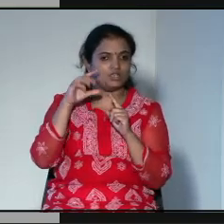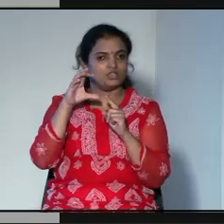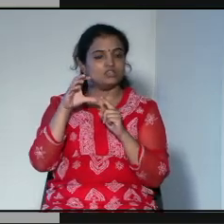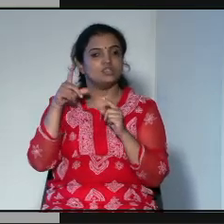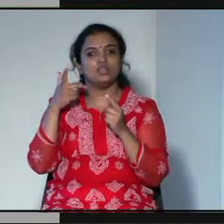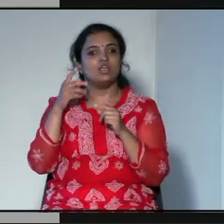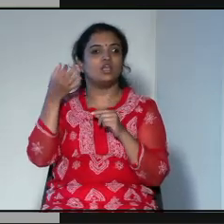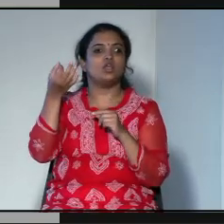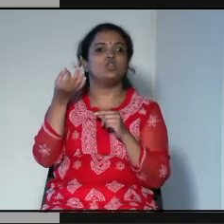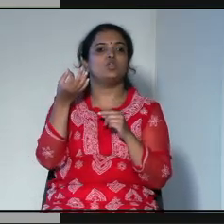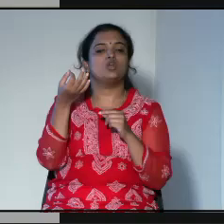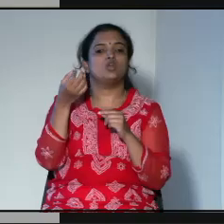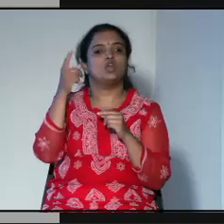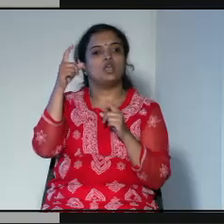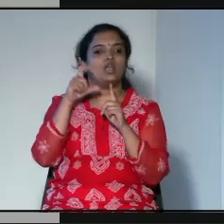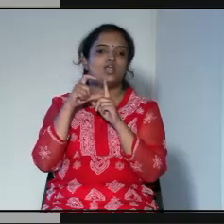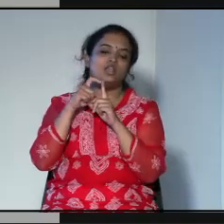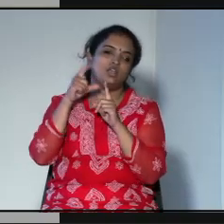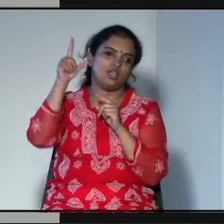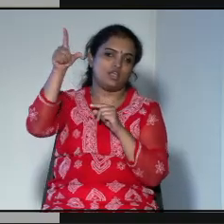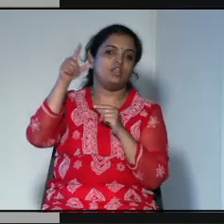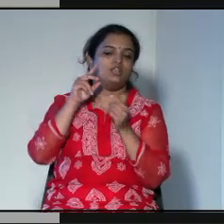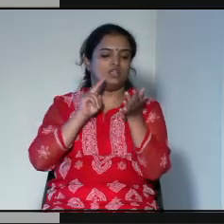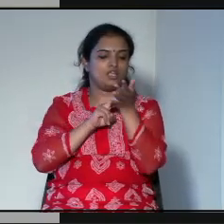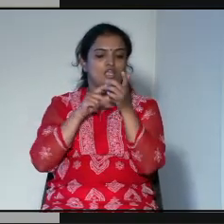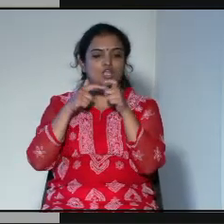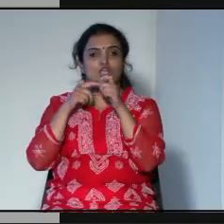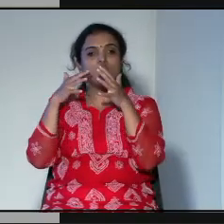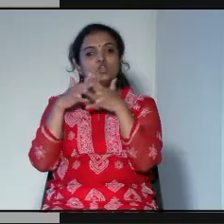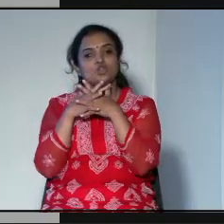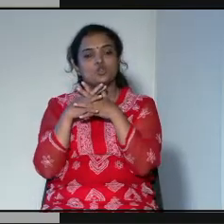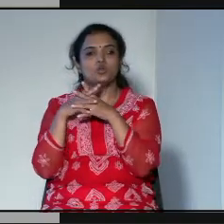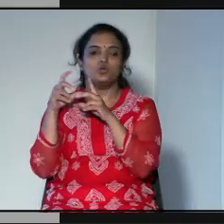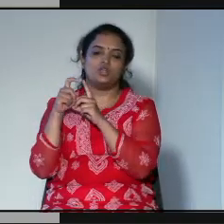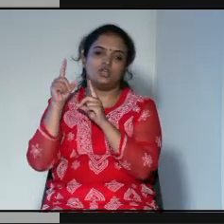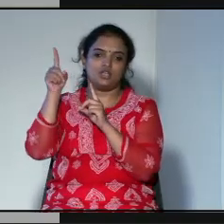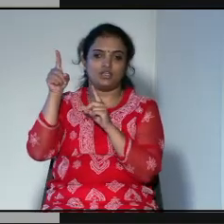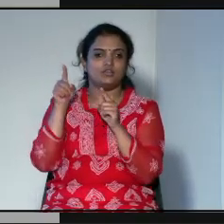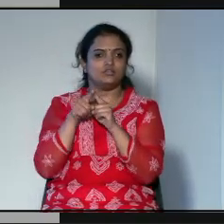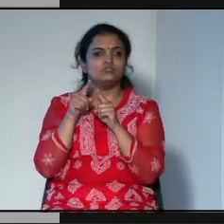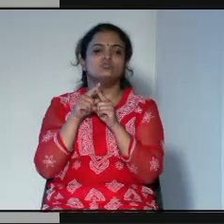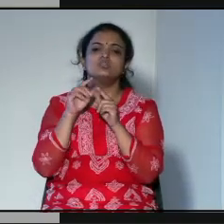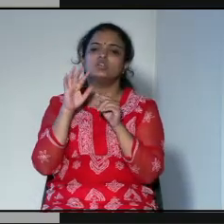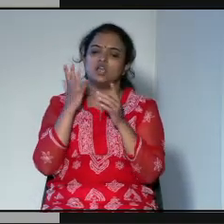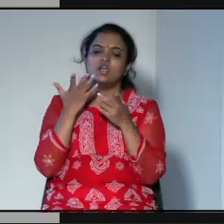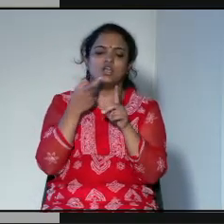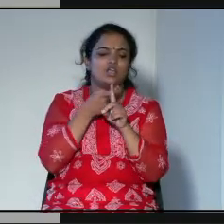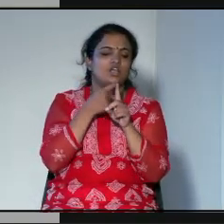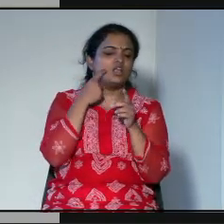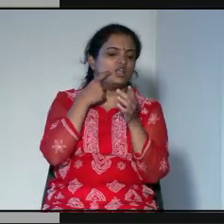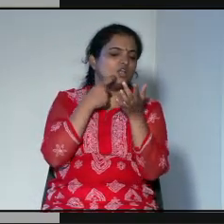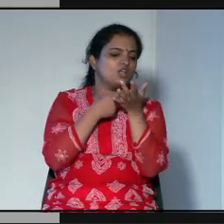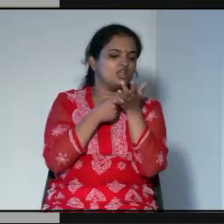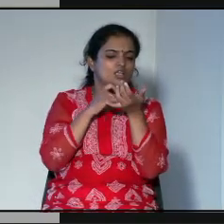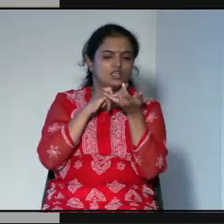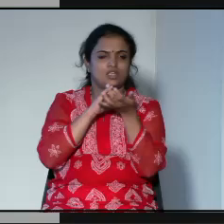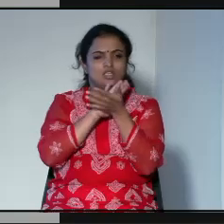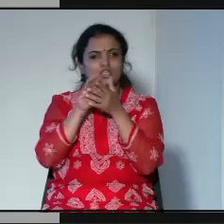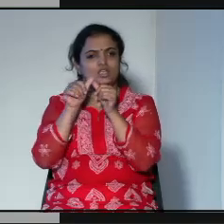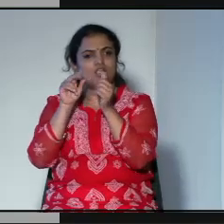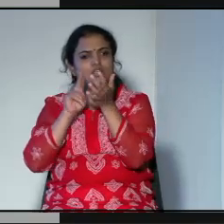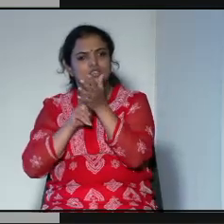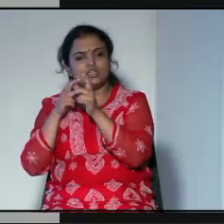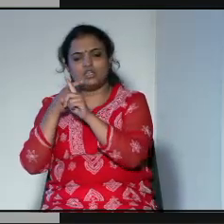Delhi, through the intervention of Ajit Haksar and Krishan Khanna, who was actually buying art for that